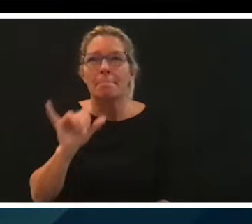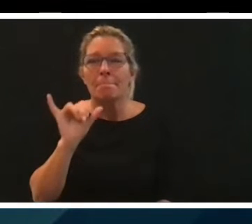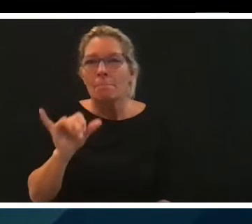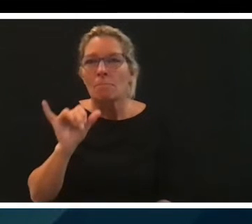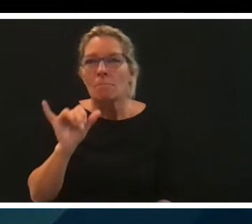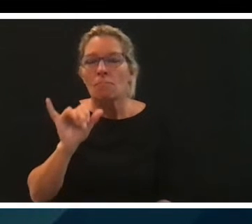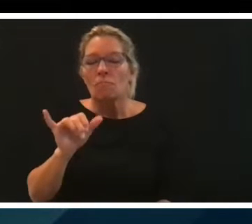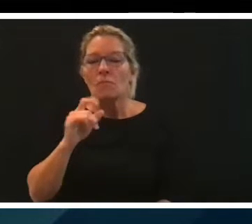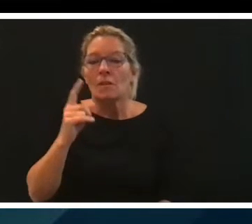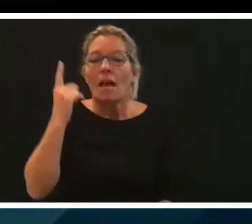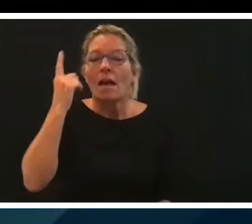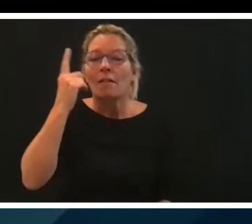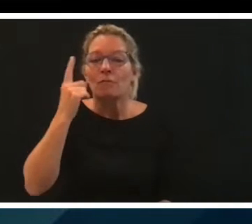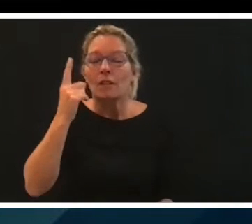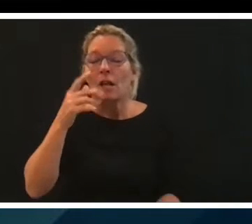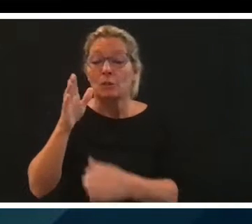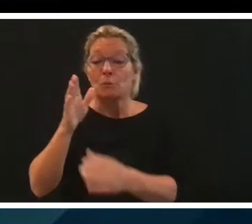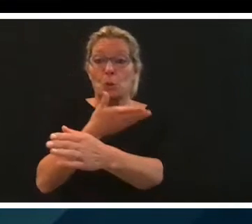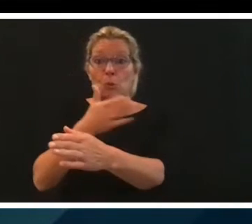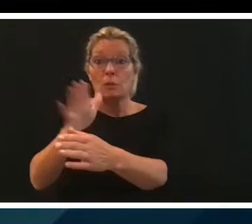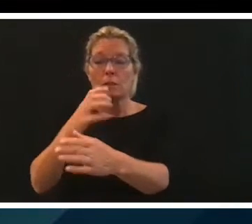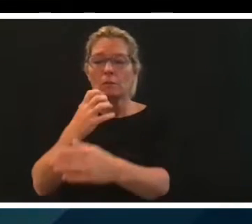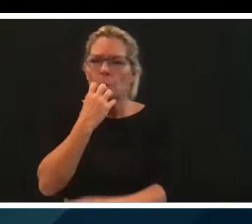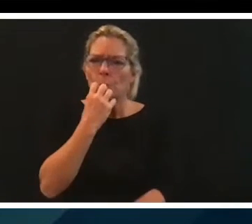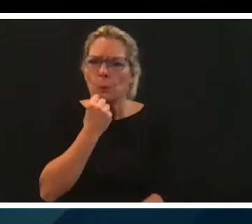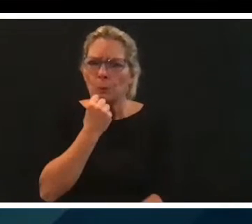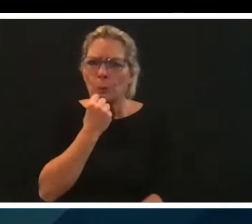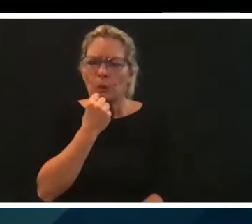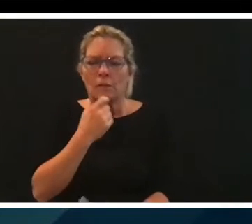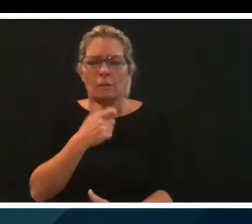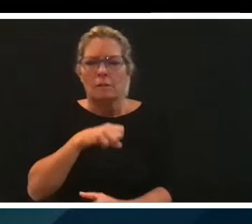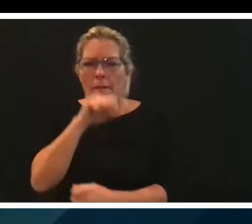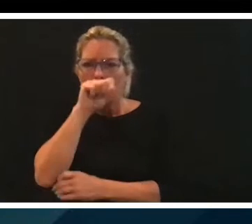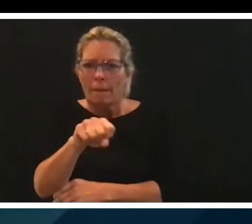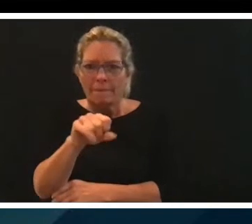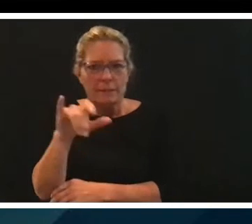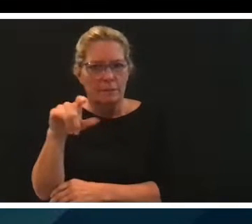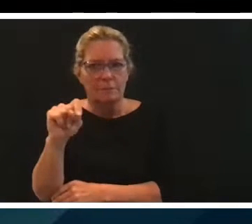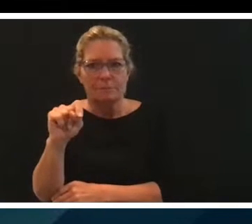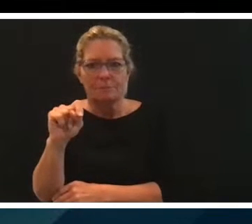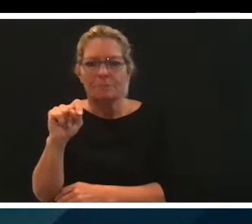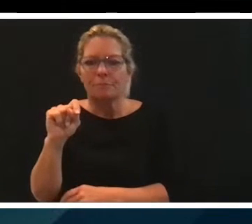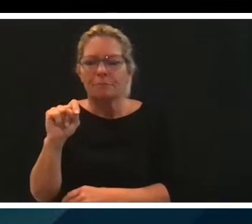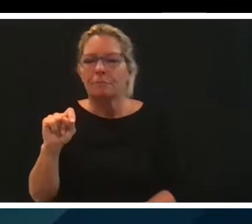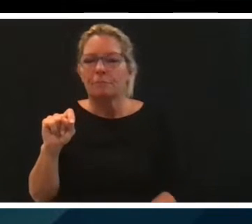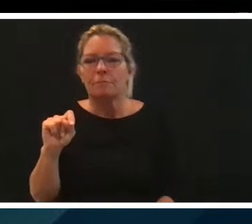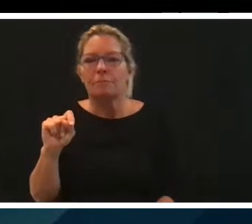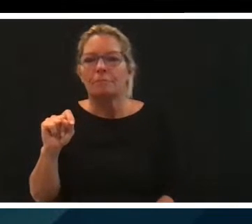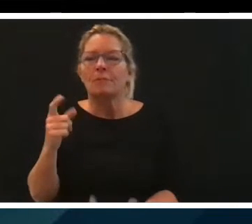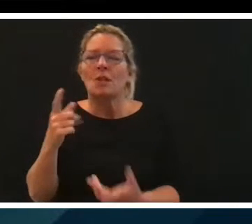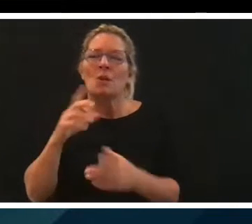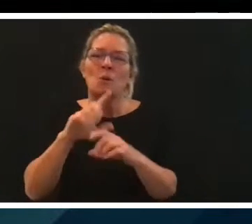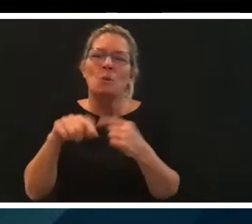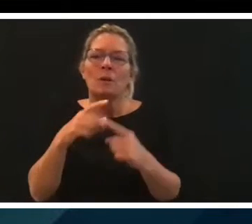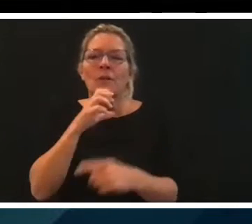cared about. And I didn't think there was any, you don't know when you're 11 or